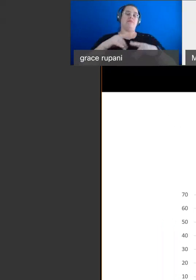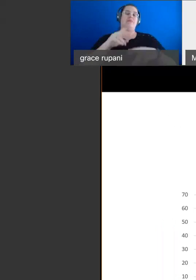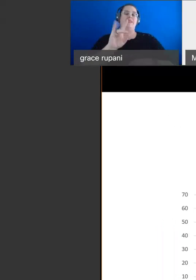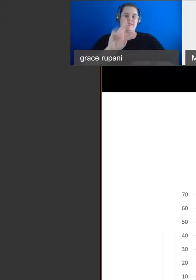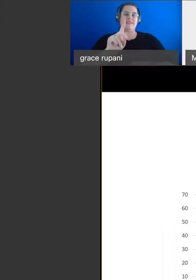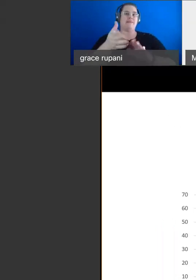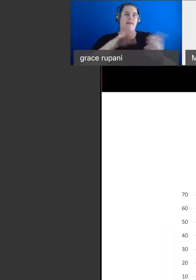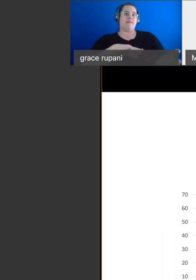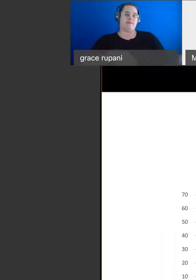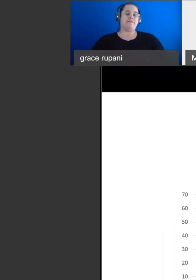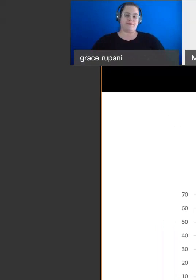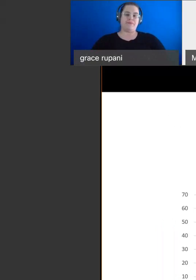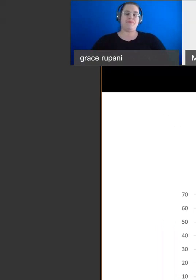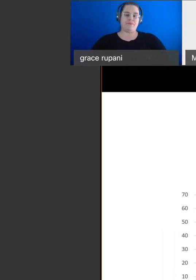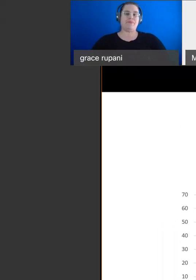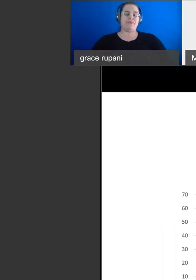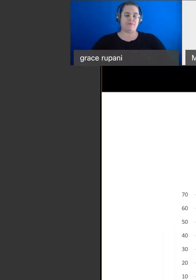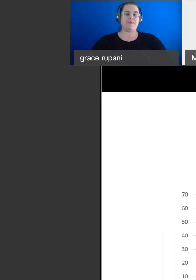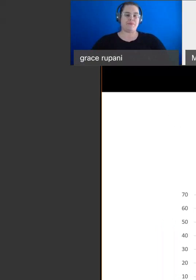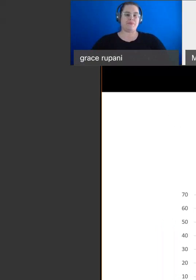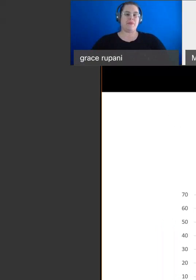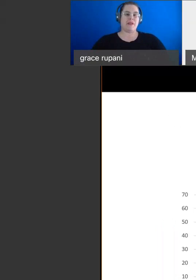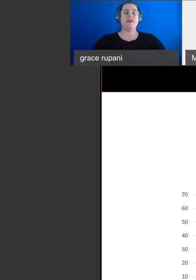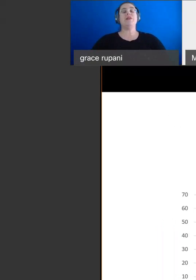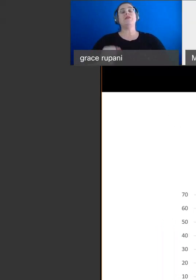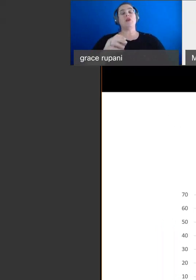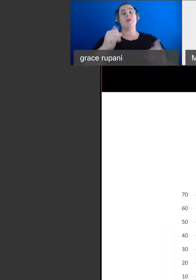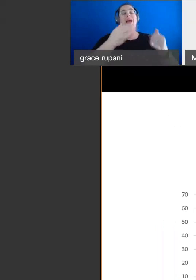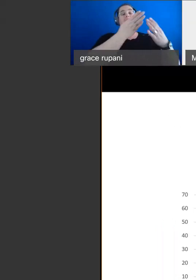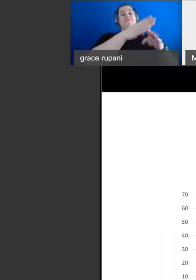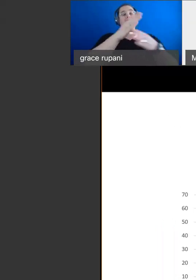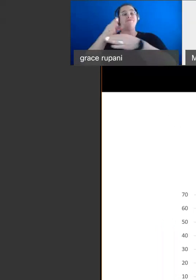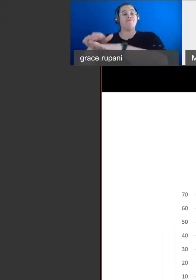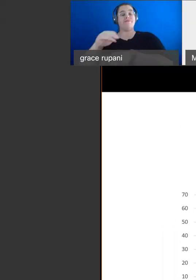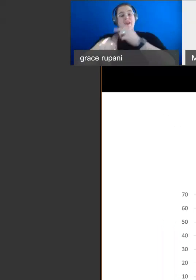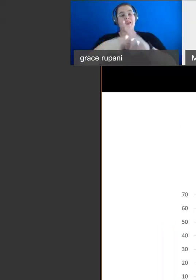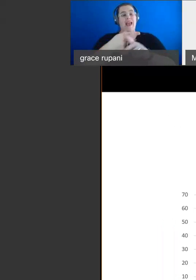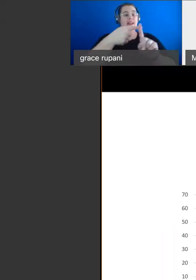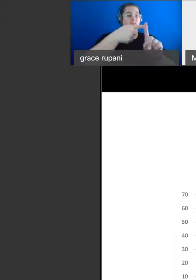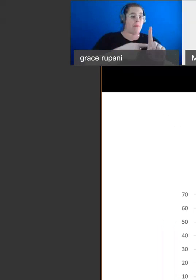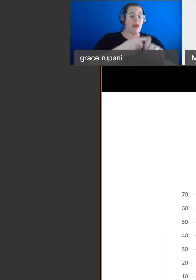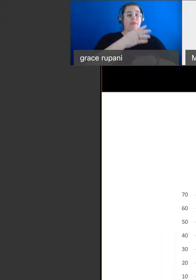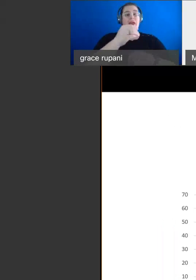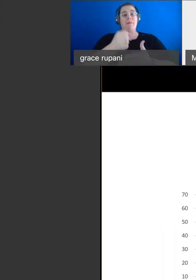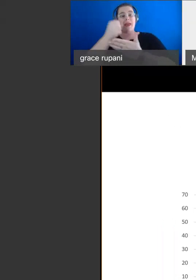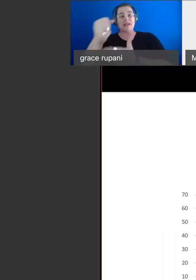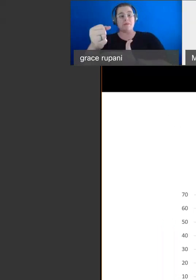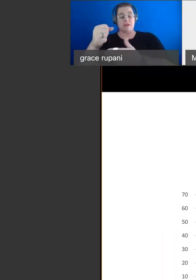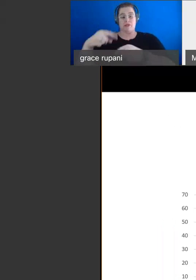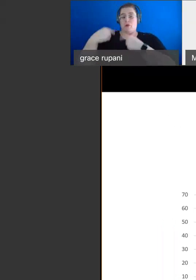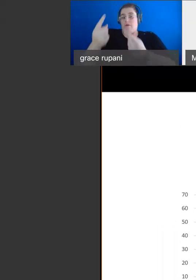So looking at diagnosis by month and placement type, so far in March, we have had none. So